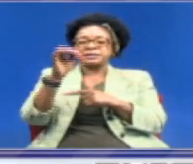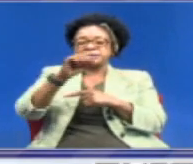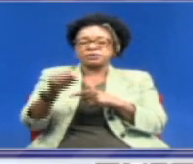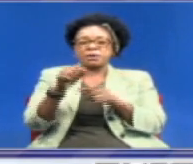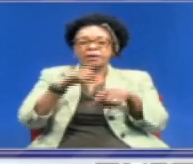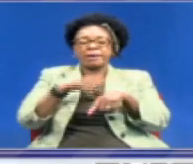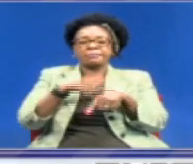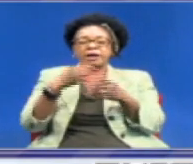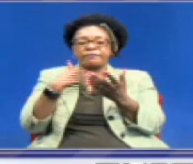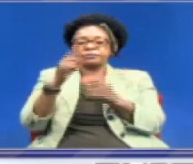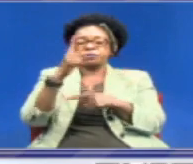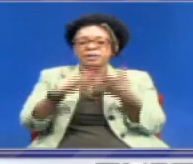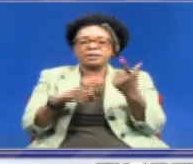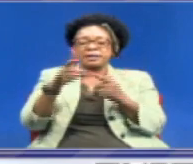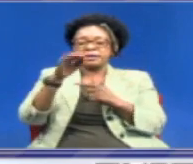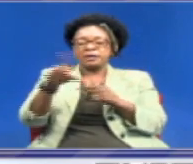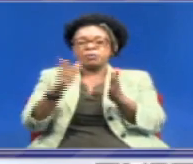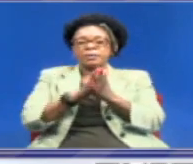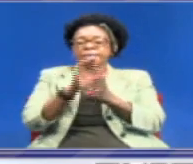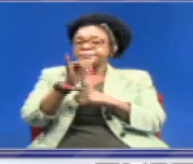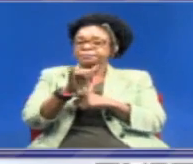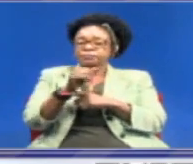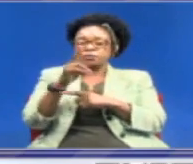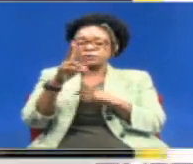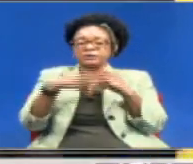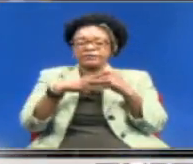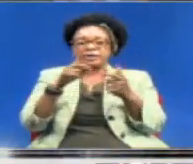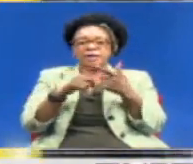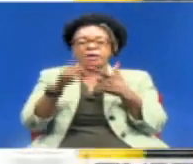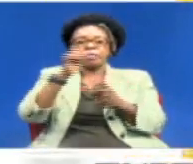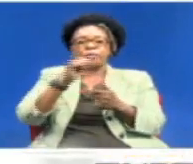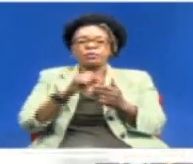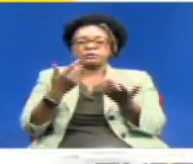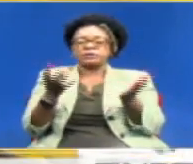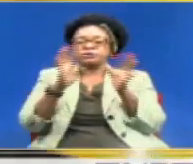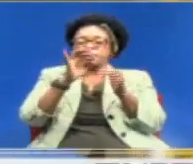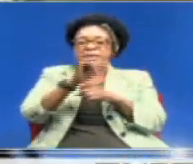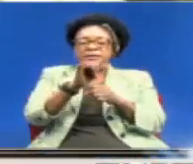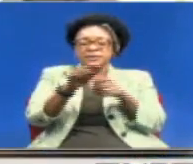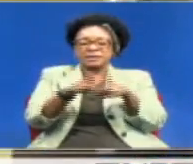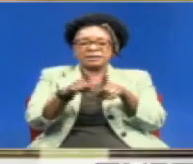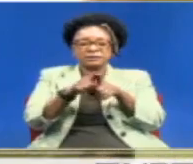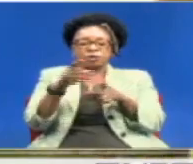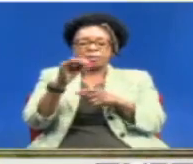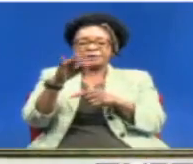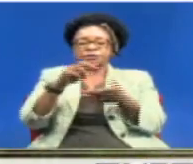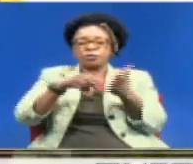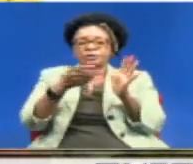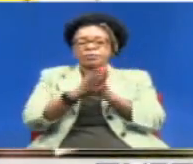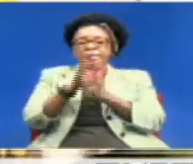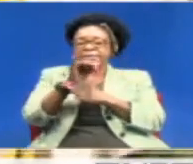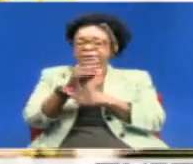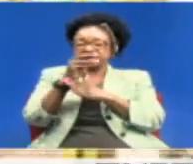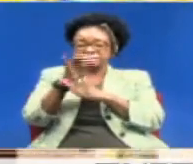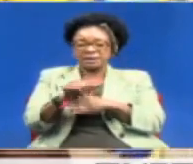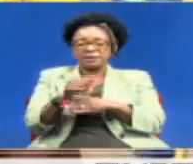a one-year deal with the Brewers. The 27-year-old joined Tusker after the culmination of his contract with Ethiopian Premier League side